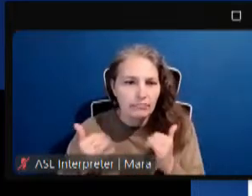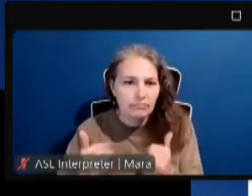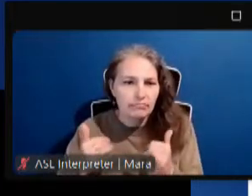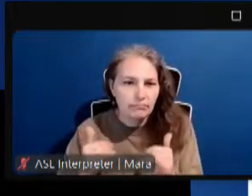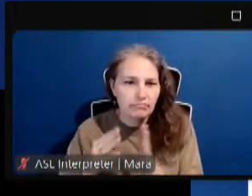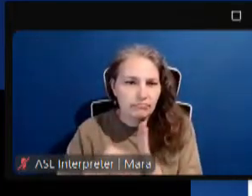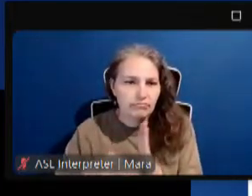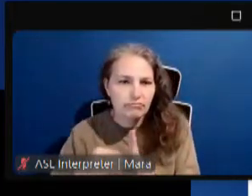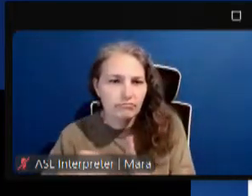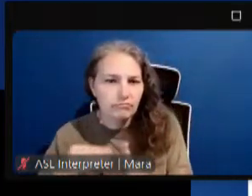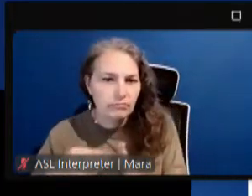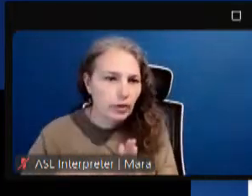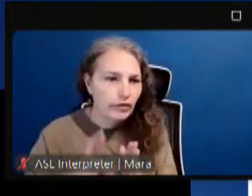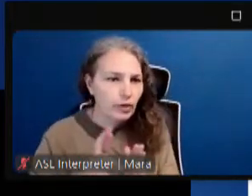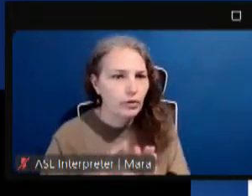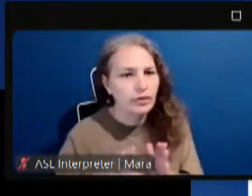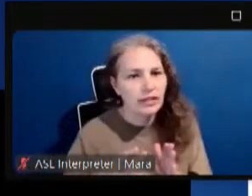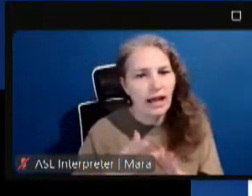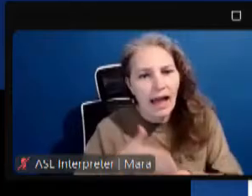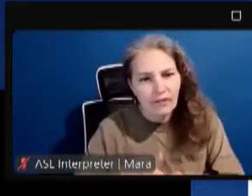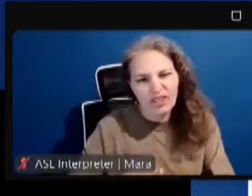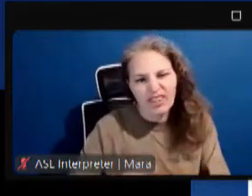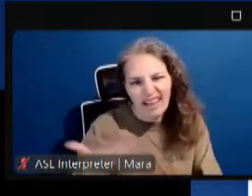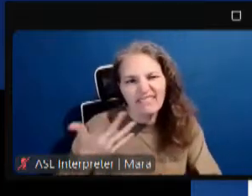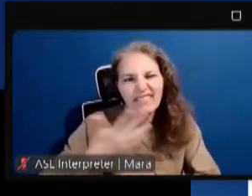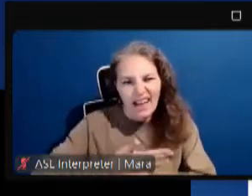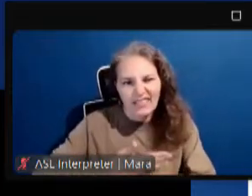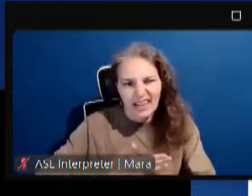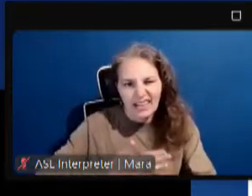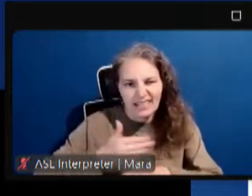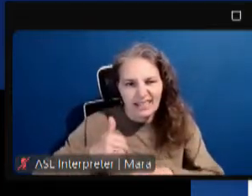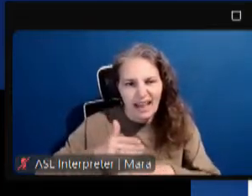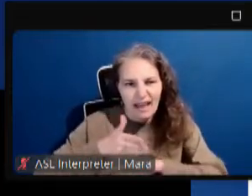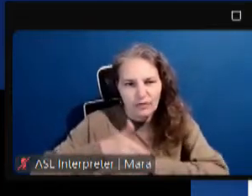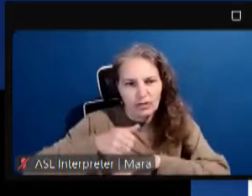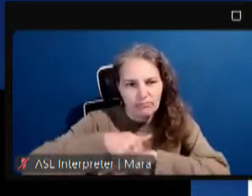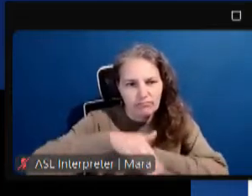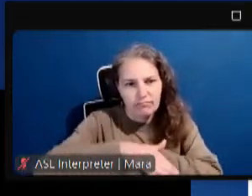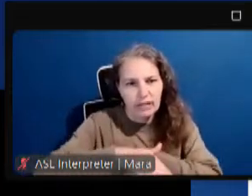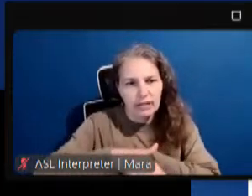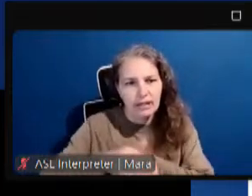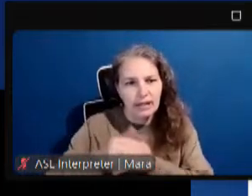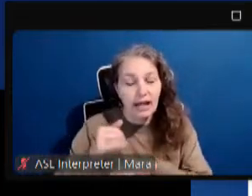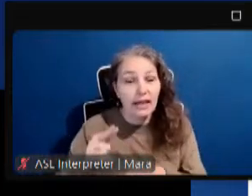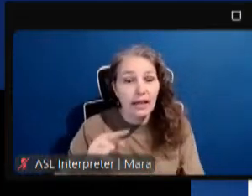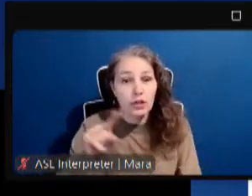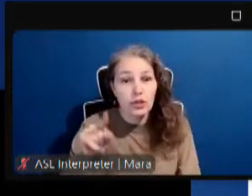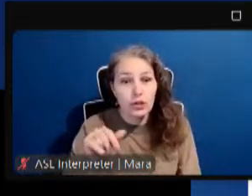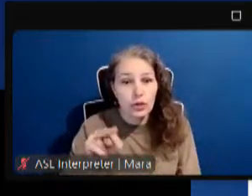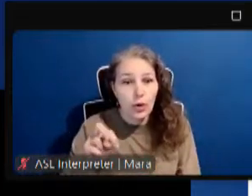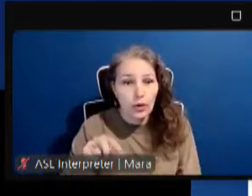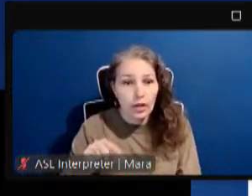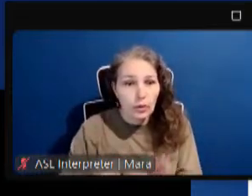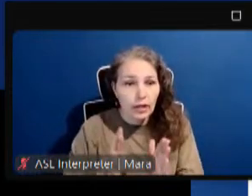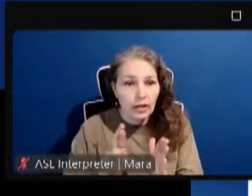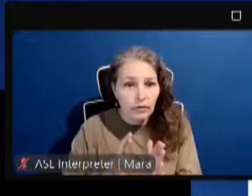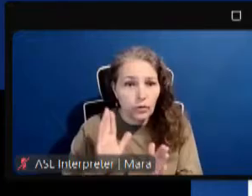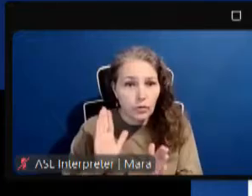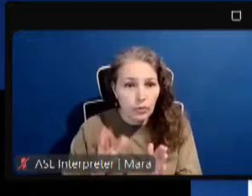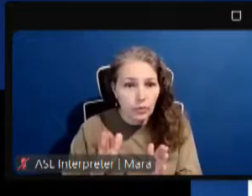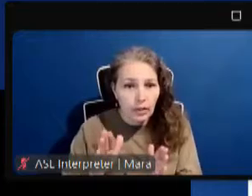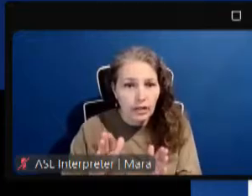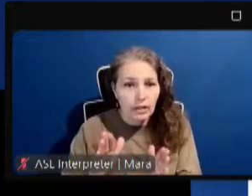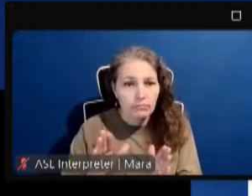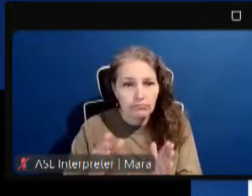from submittal. And then once the zoning review is complete, an applicant must then submit full building plans detailing how the structure